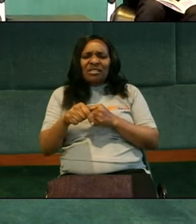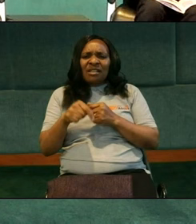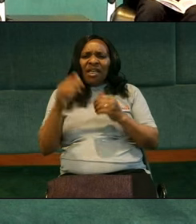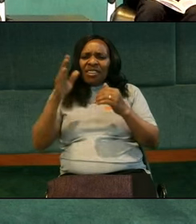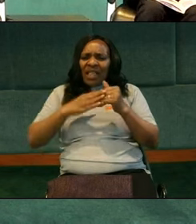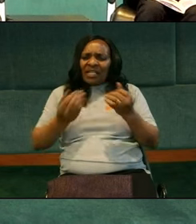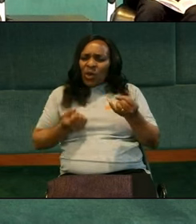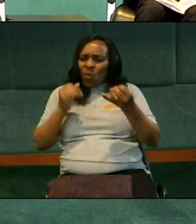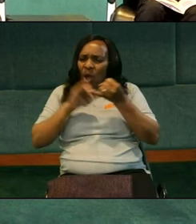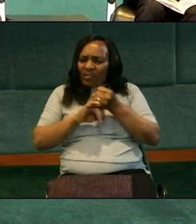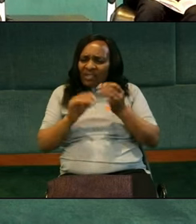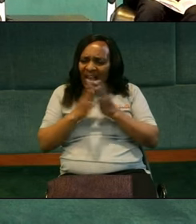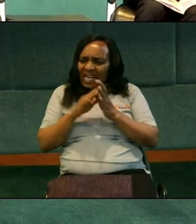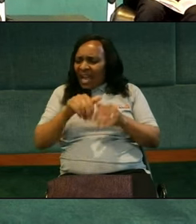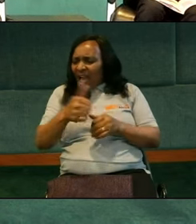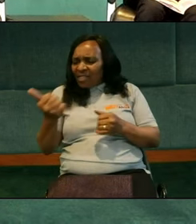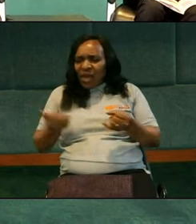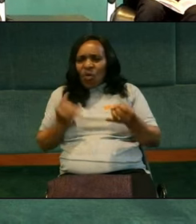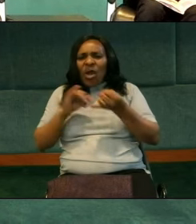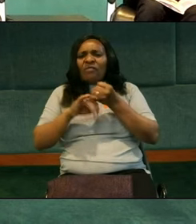just the wives and the concubines?